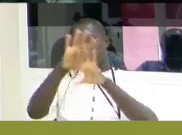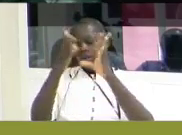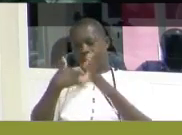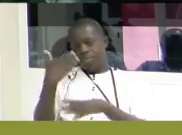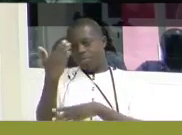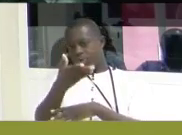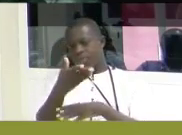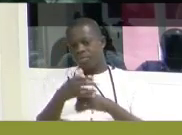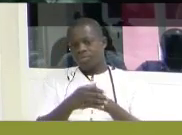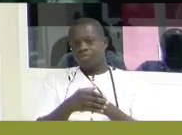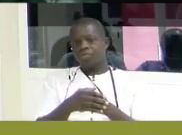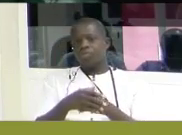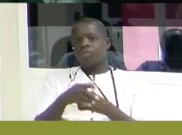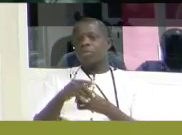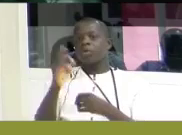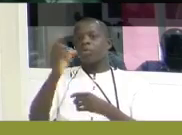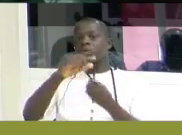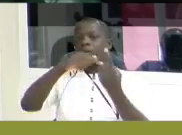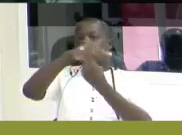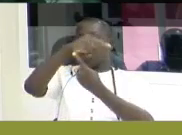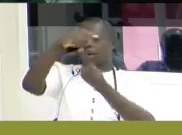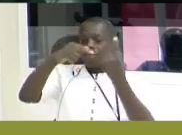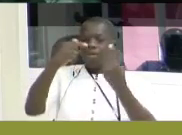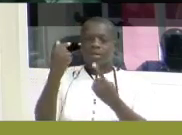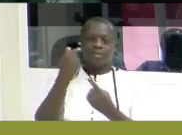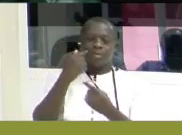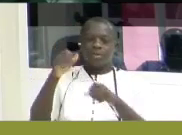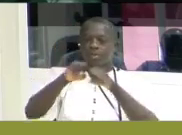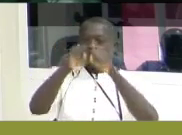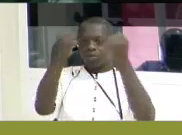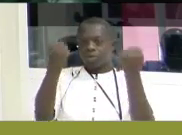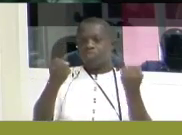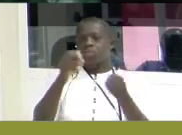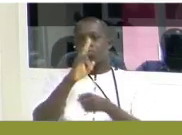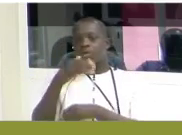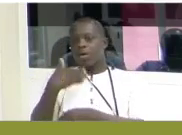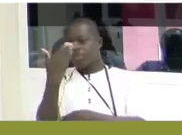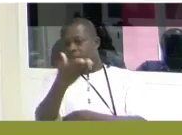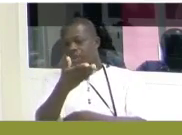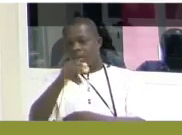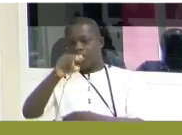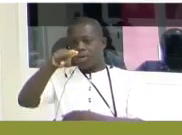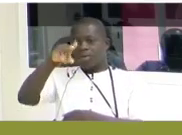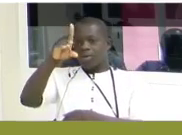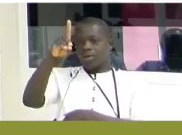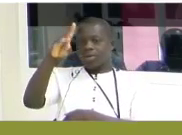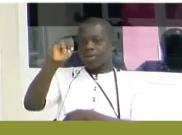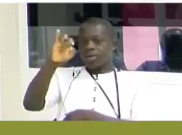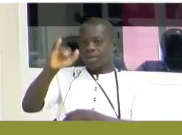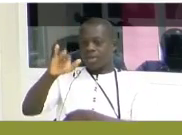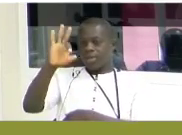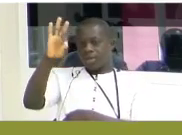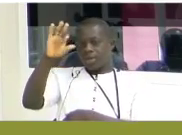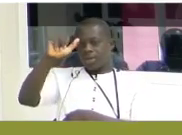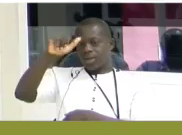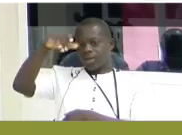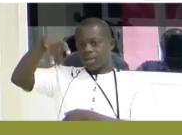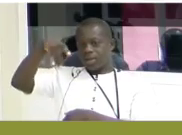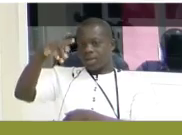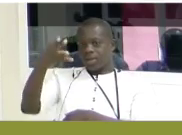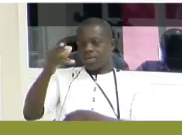were the senior members of staff who were present at the procession? Ndai Tafa was there, the most senior officer. Nikonde